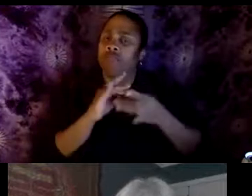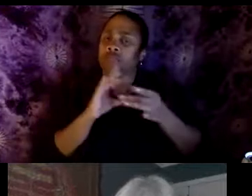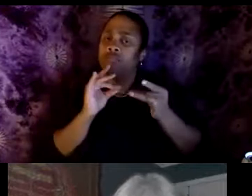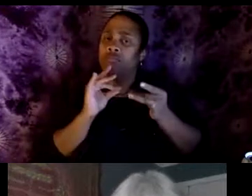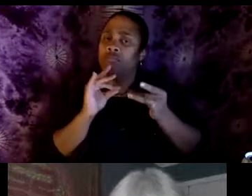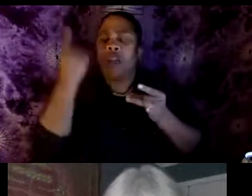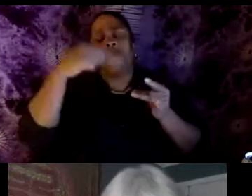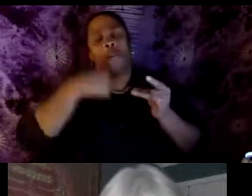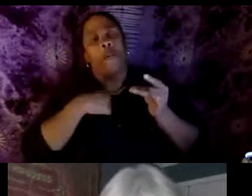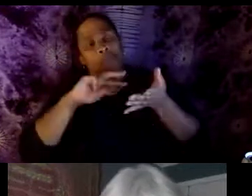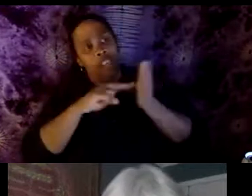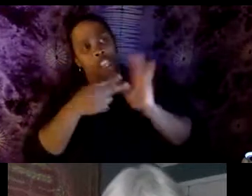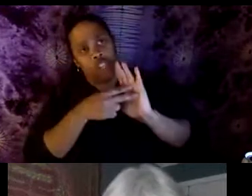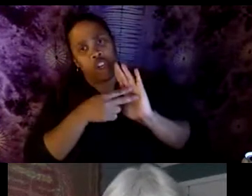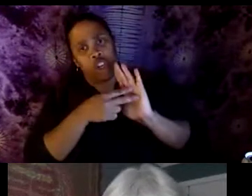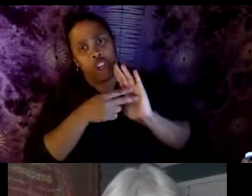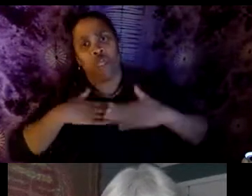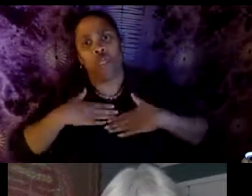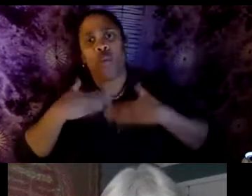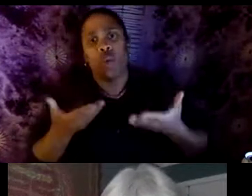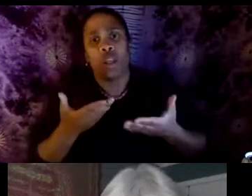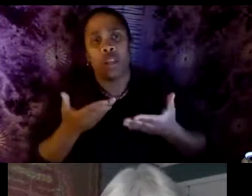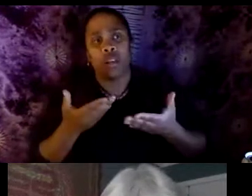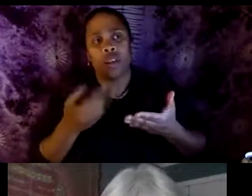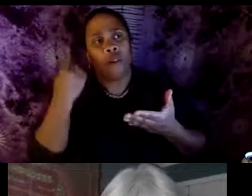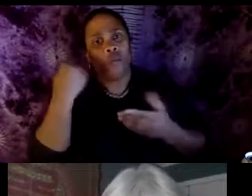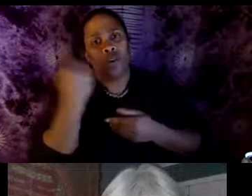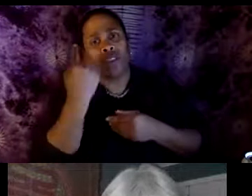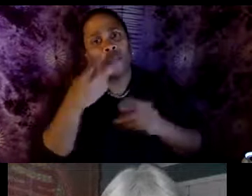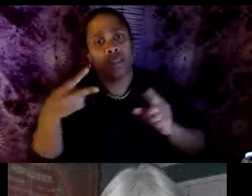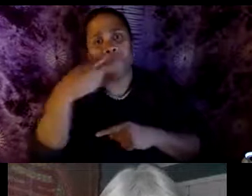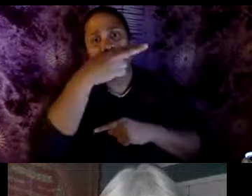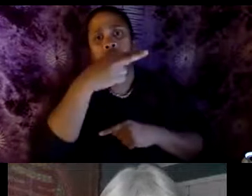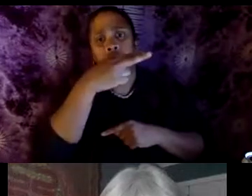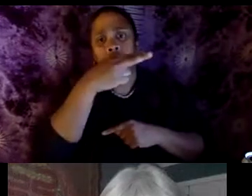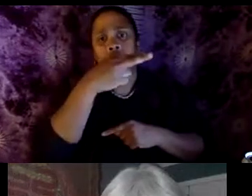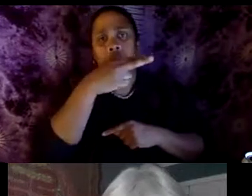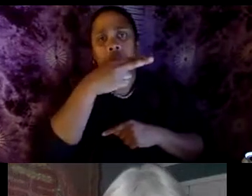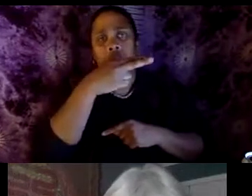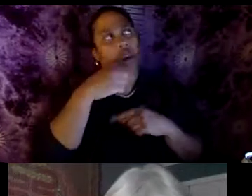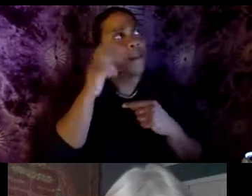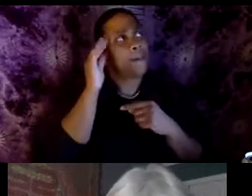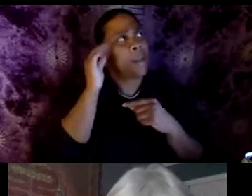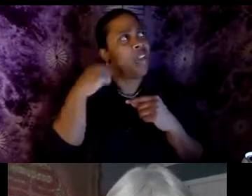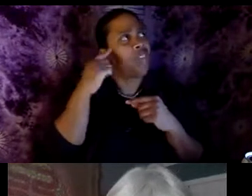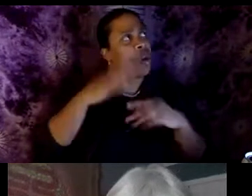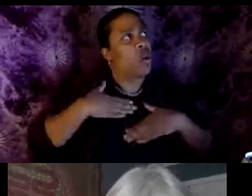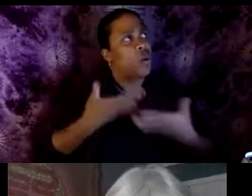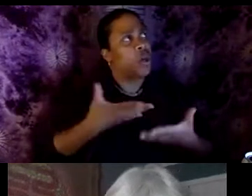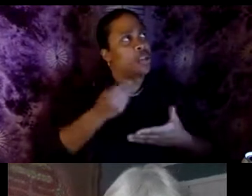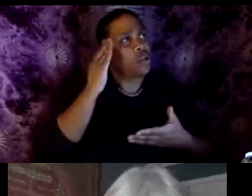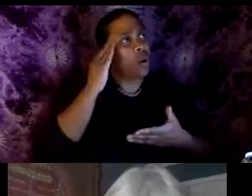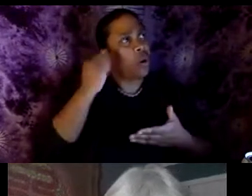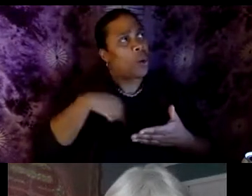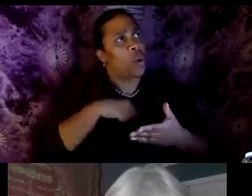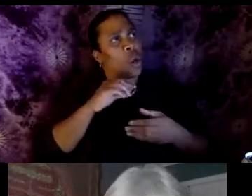our willingness to have something be cut, and how to say, it's our willingness and knowing that we're worthy